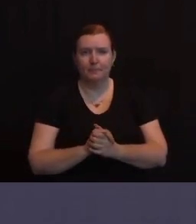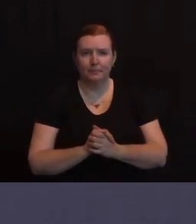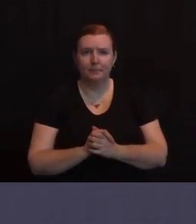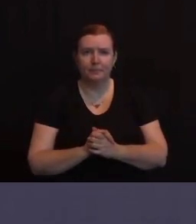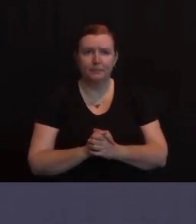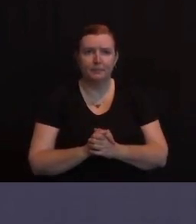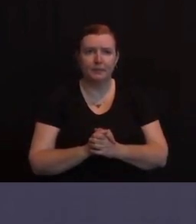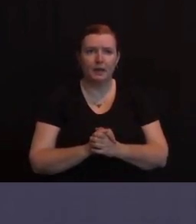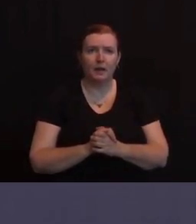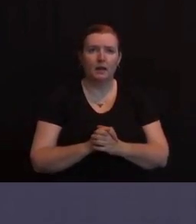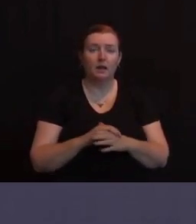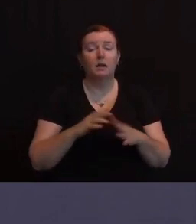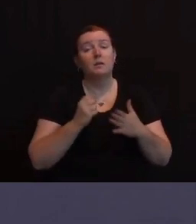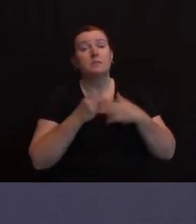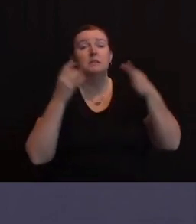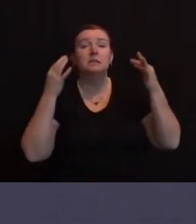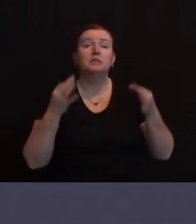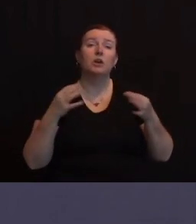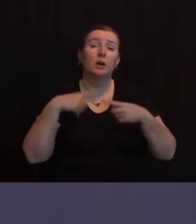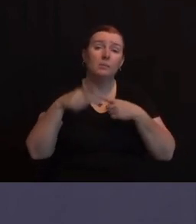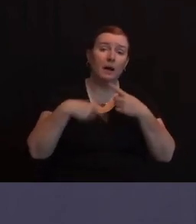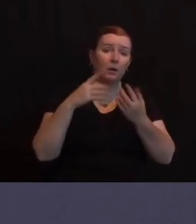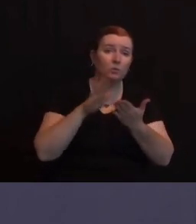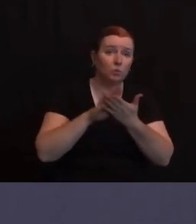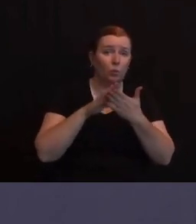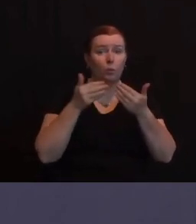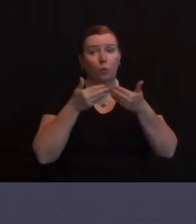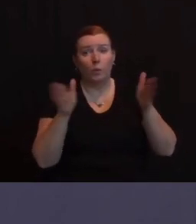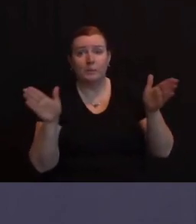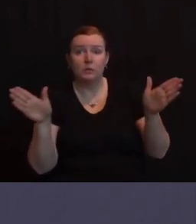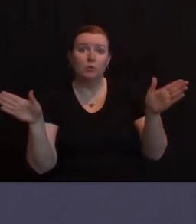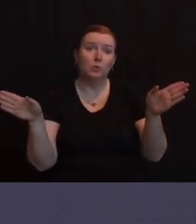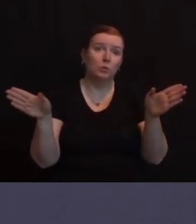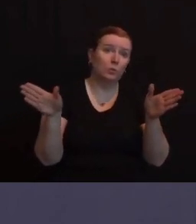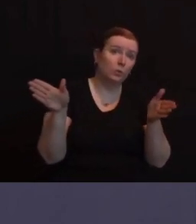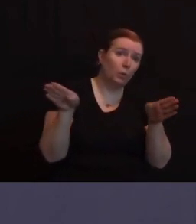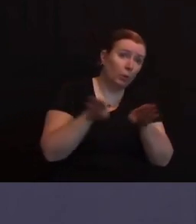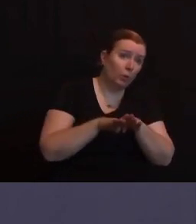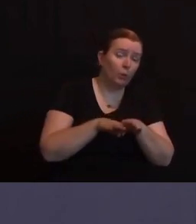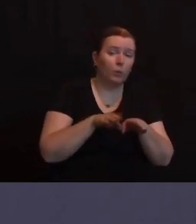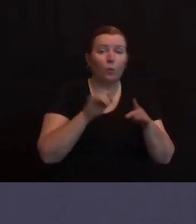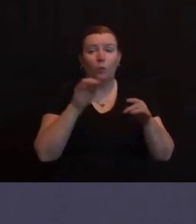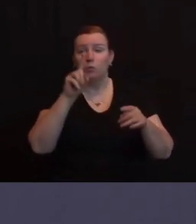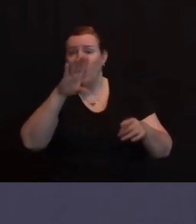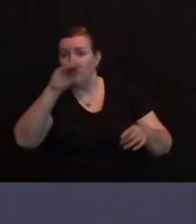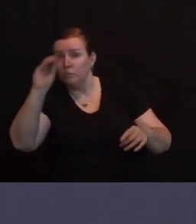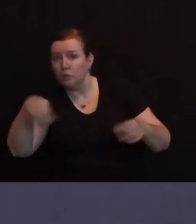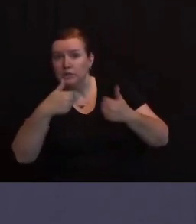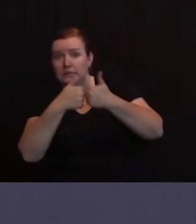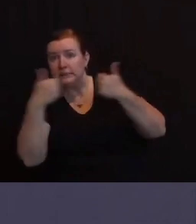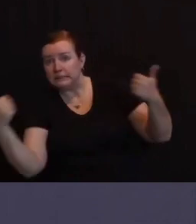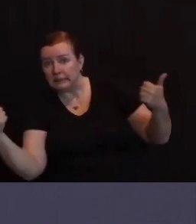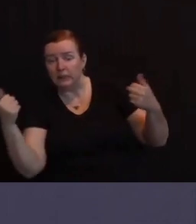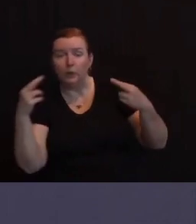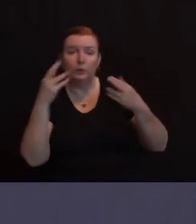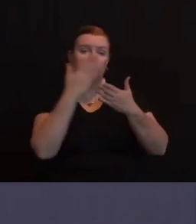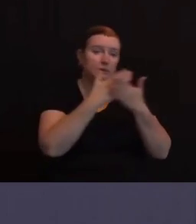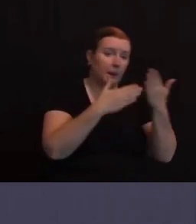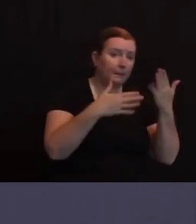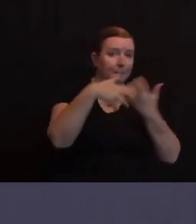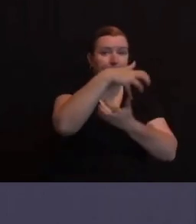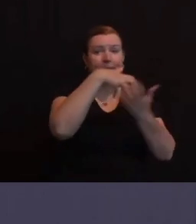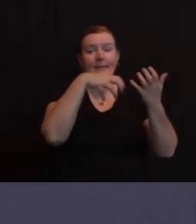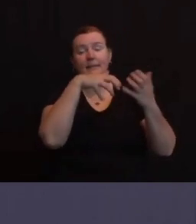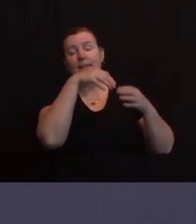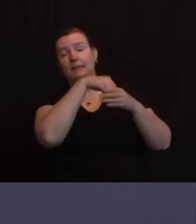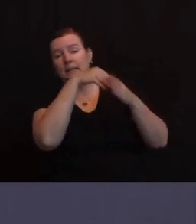So you ask a fair question about students and teachers. indoors, hopefully with all the